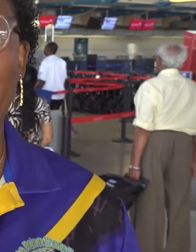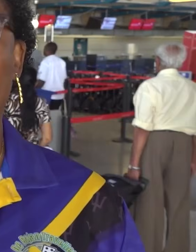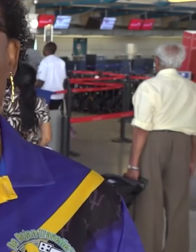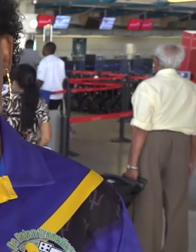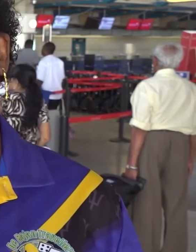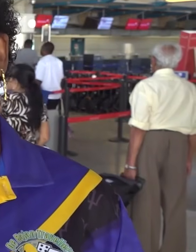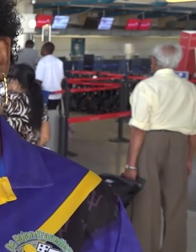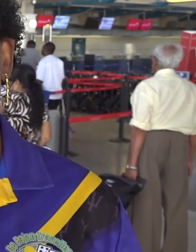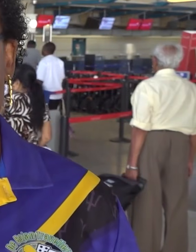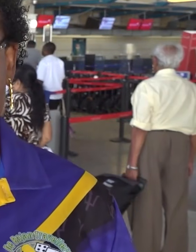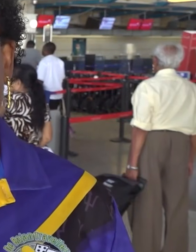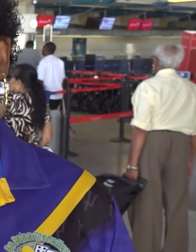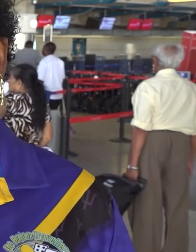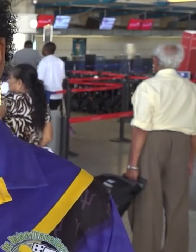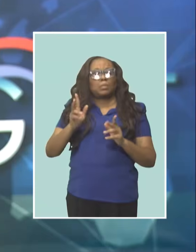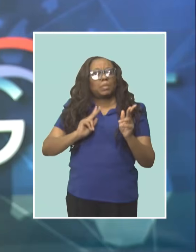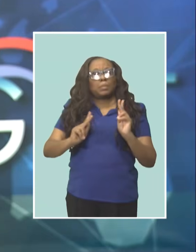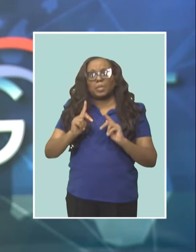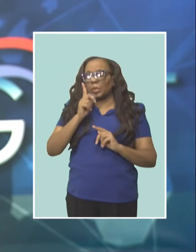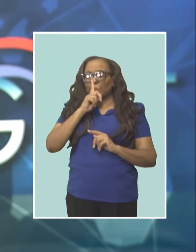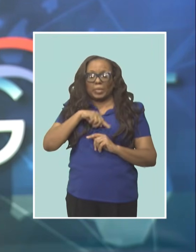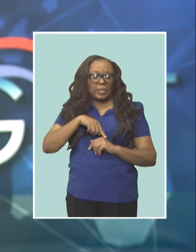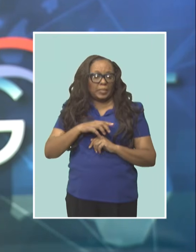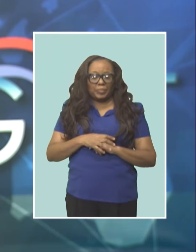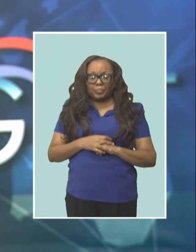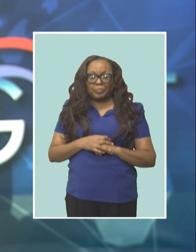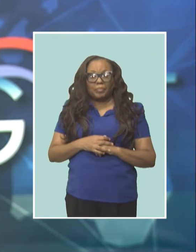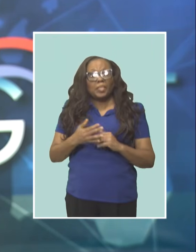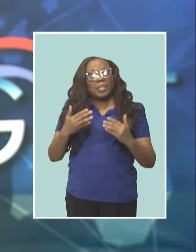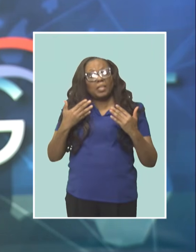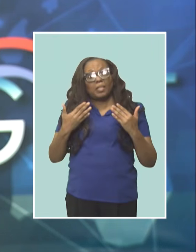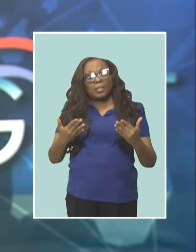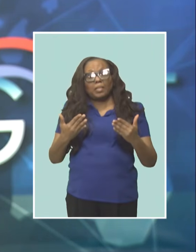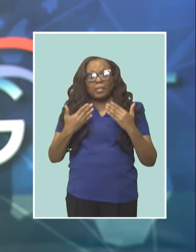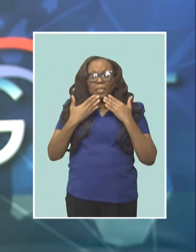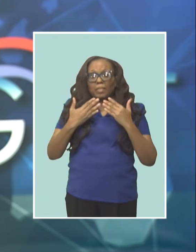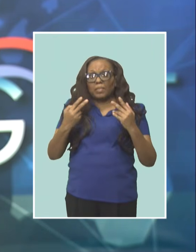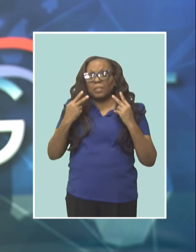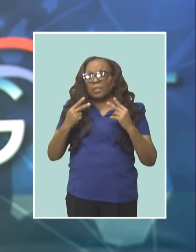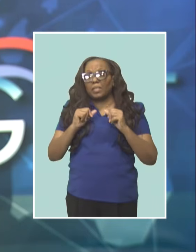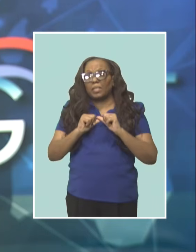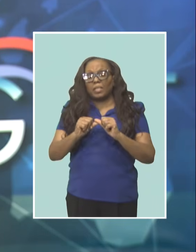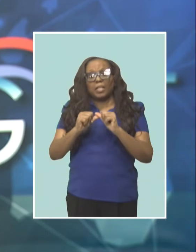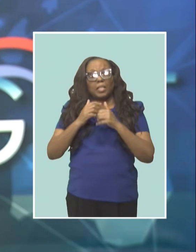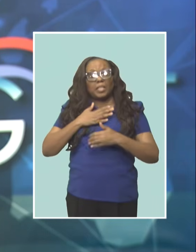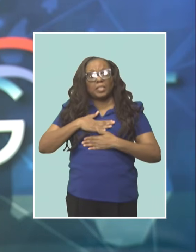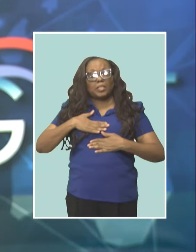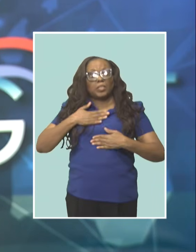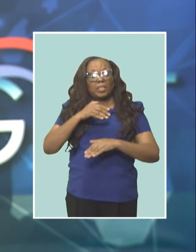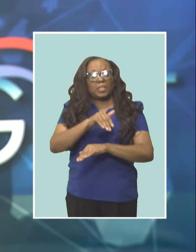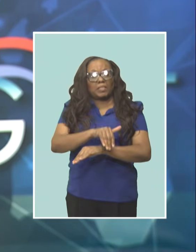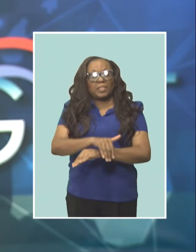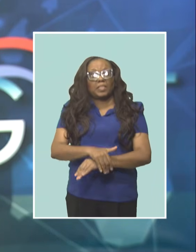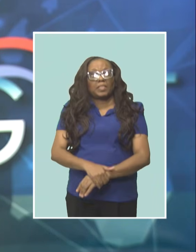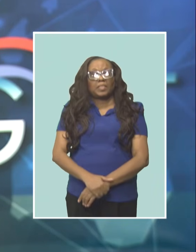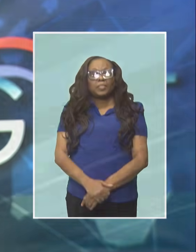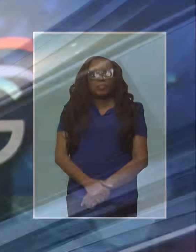unfortunately, it should be very good. That's our news. Thank you for joining us. Continue to enjoy your evening.